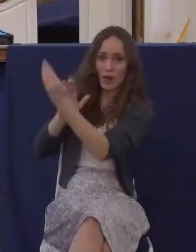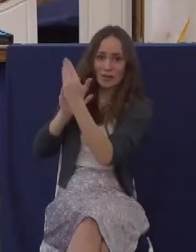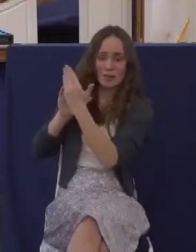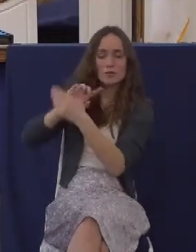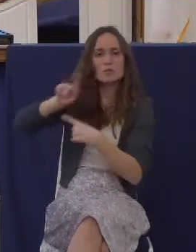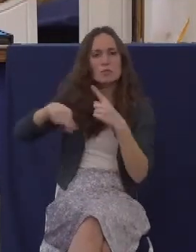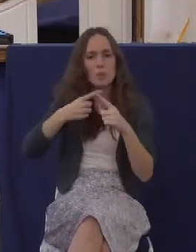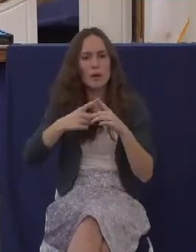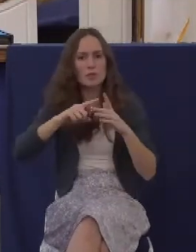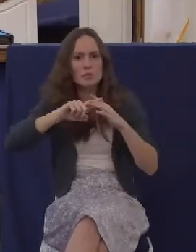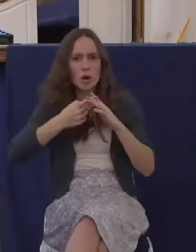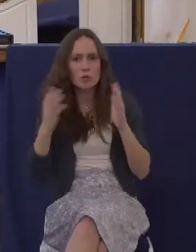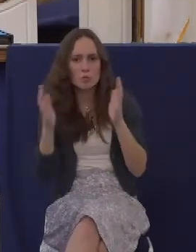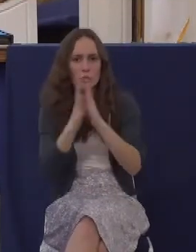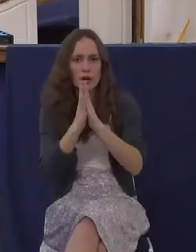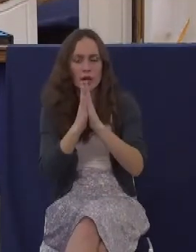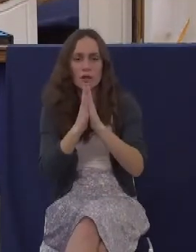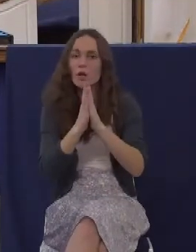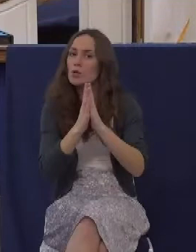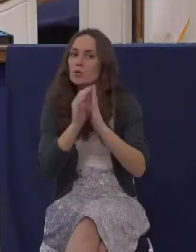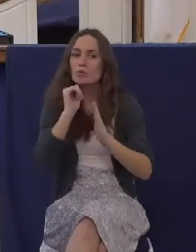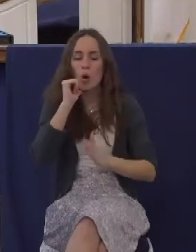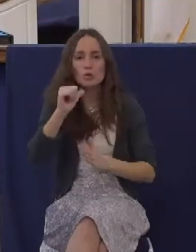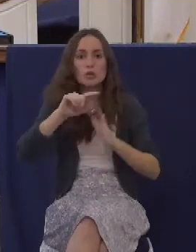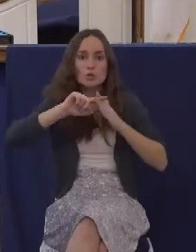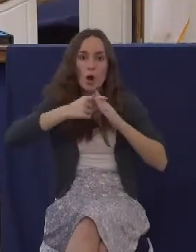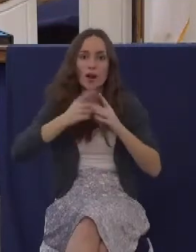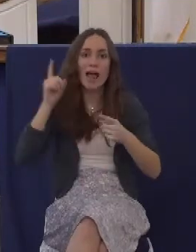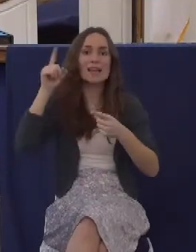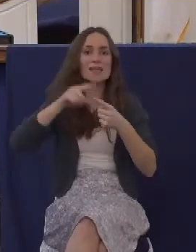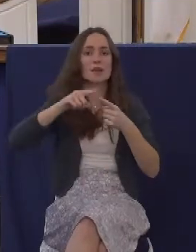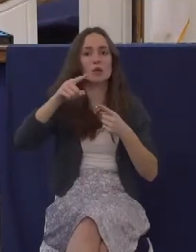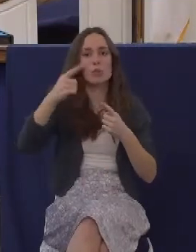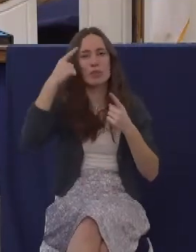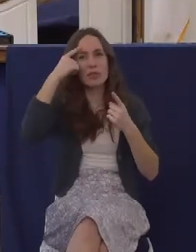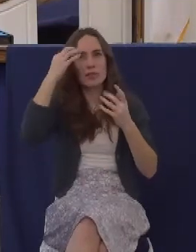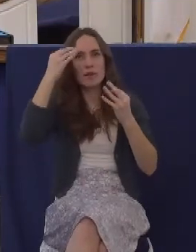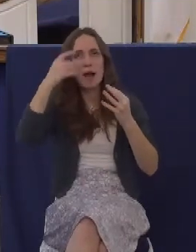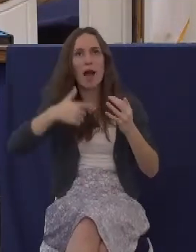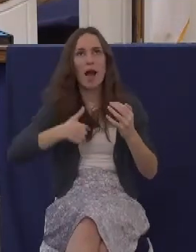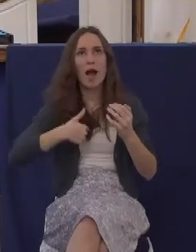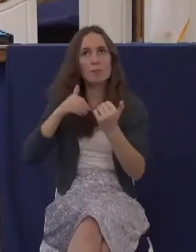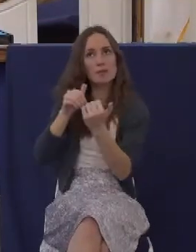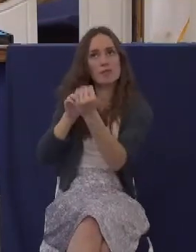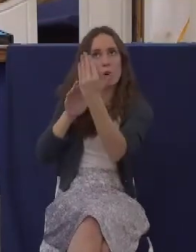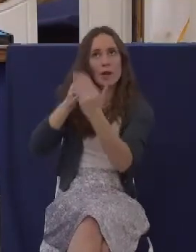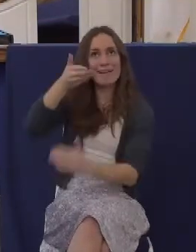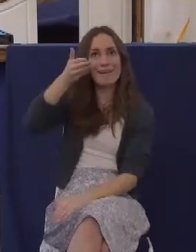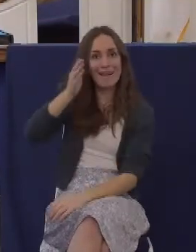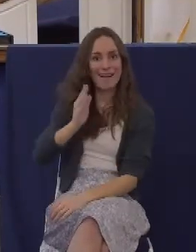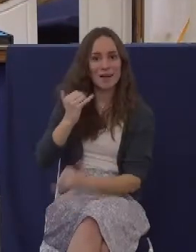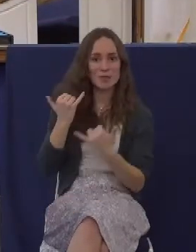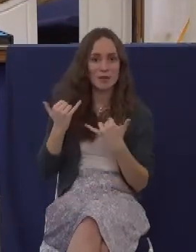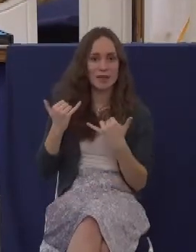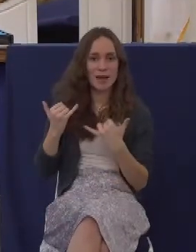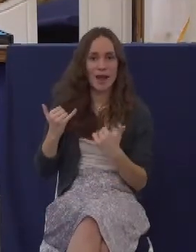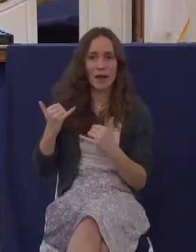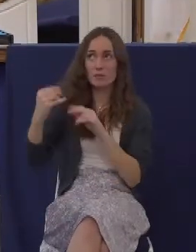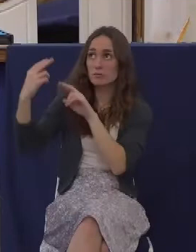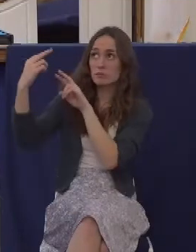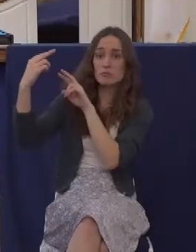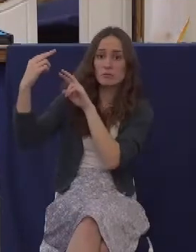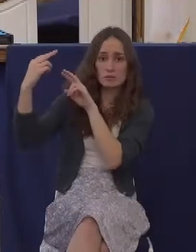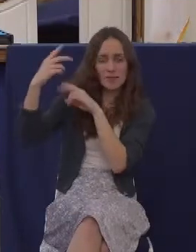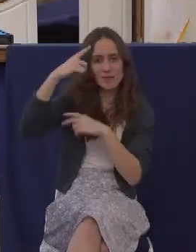even utter a syllable until you are conscious of the idea that you are before God. Think about